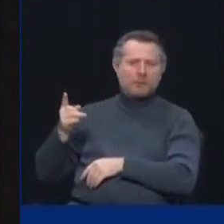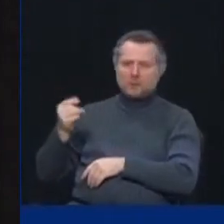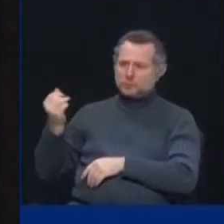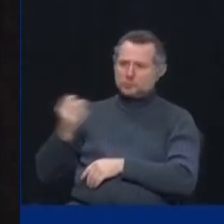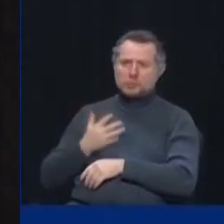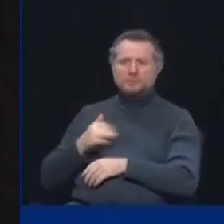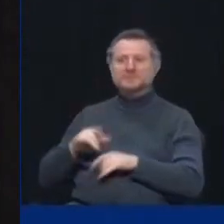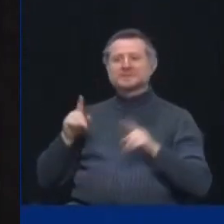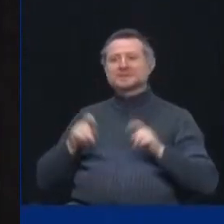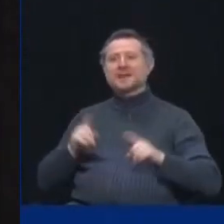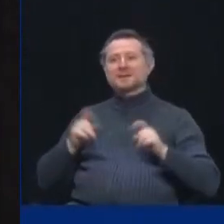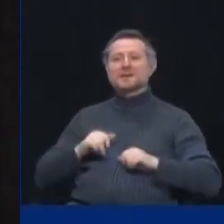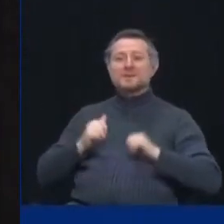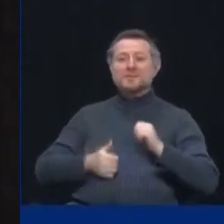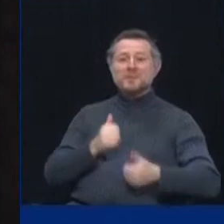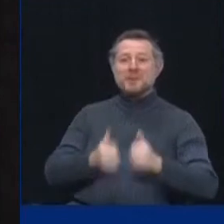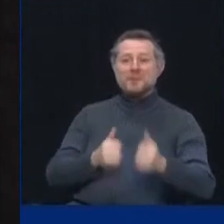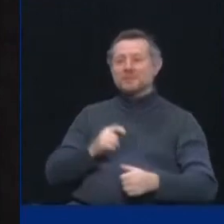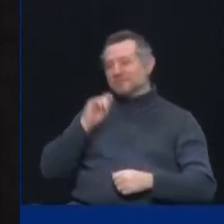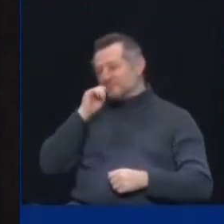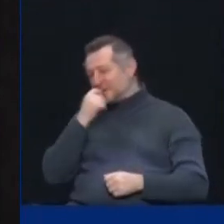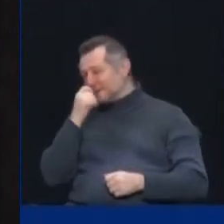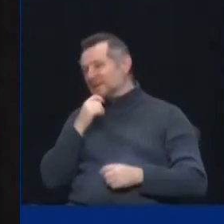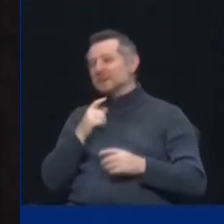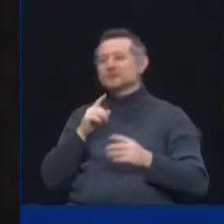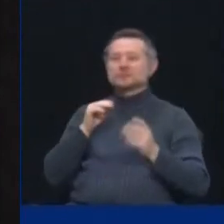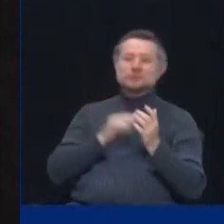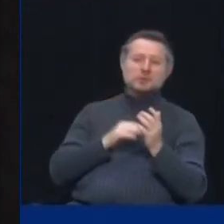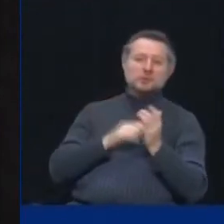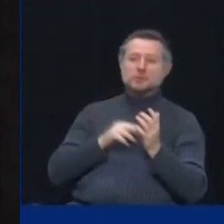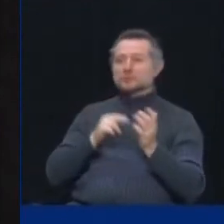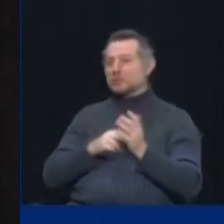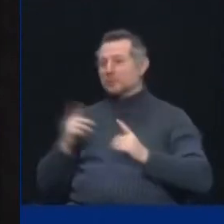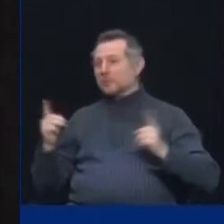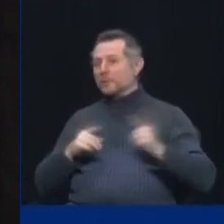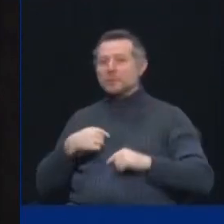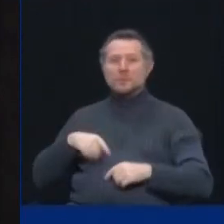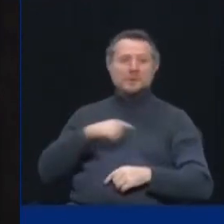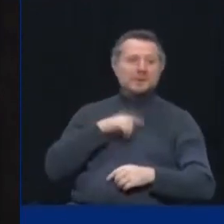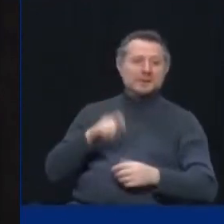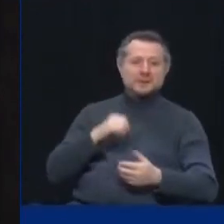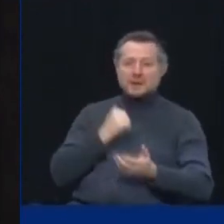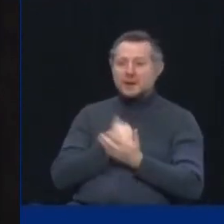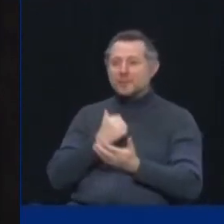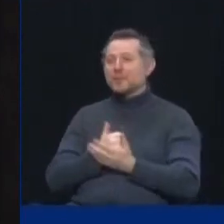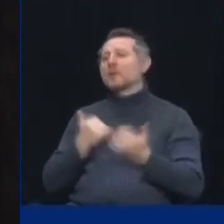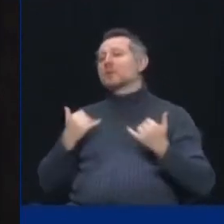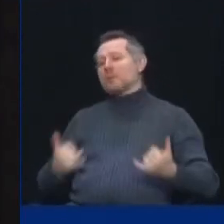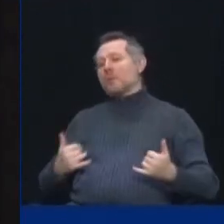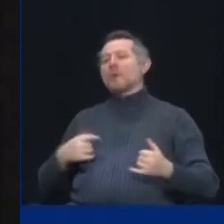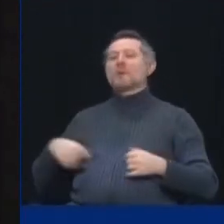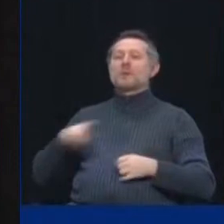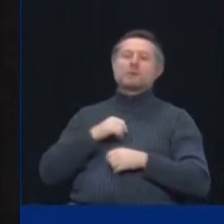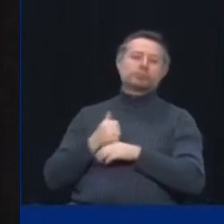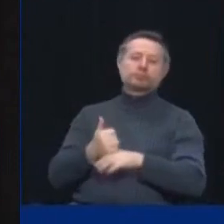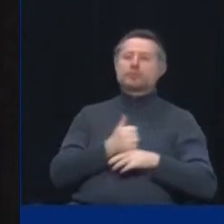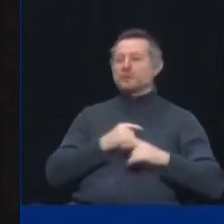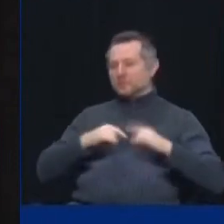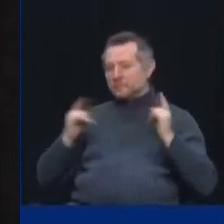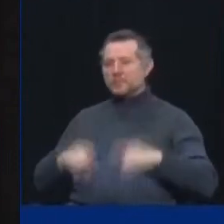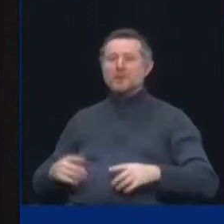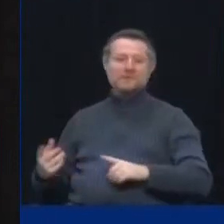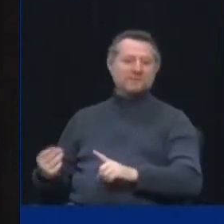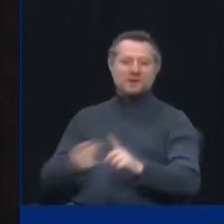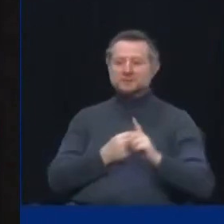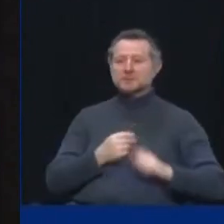all of the medical attention that we needed and that we deserved, and of course, now all of the vaccination sites. The last time you were in